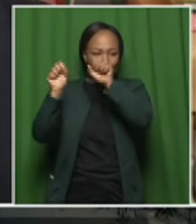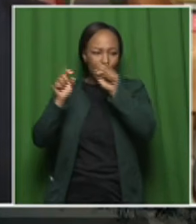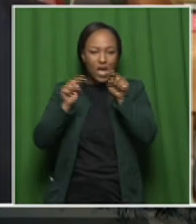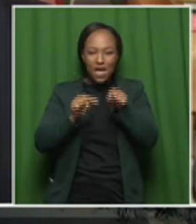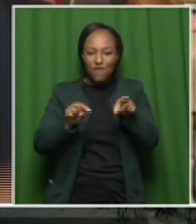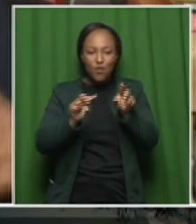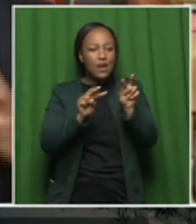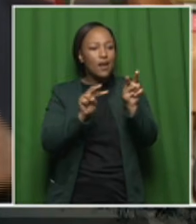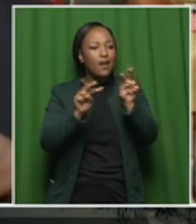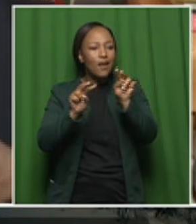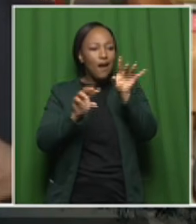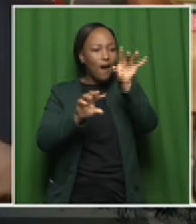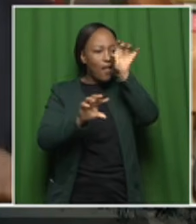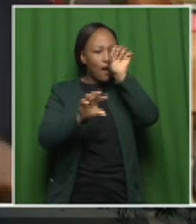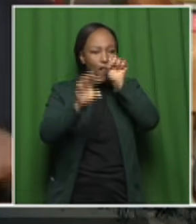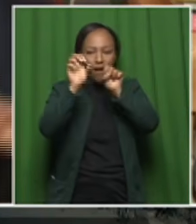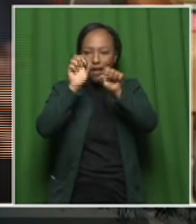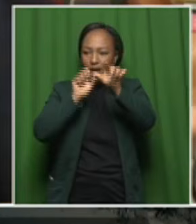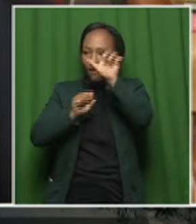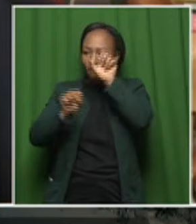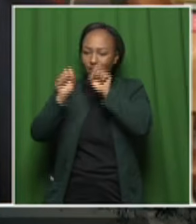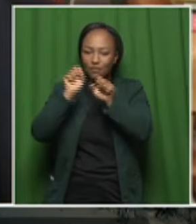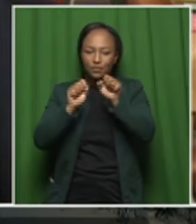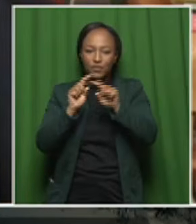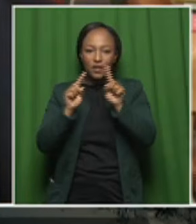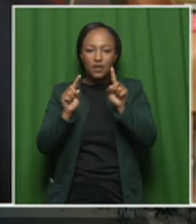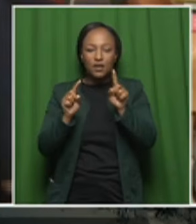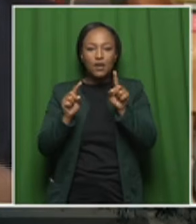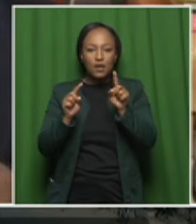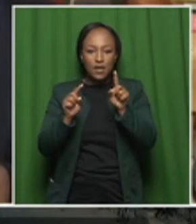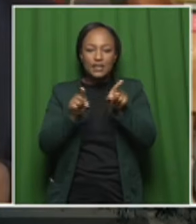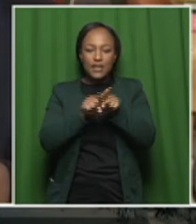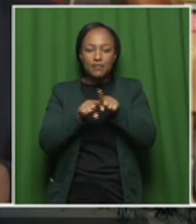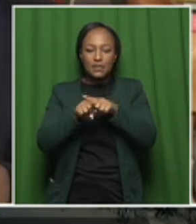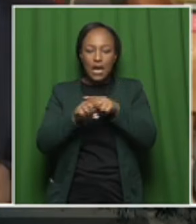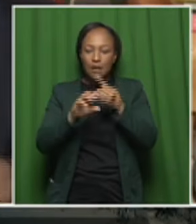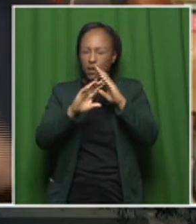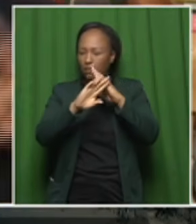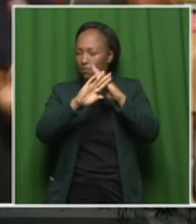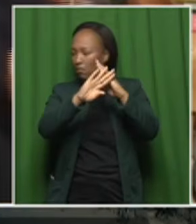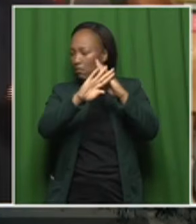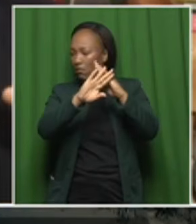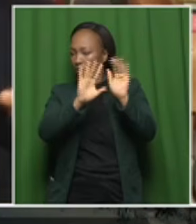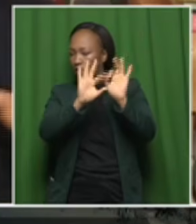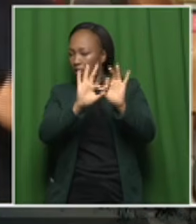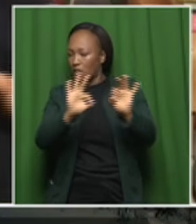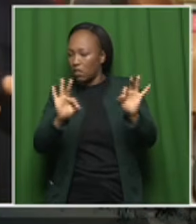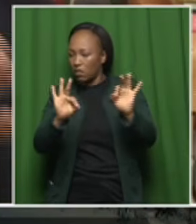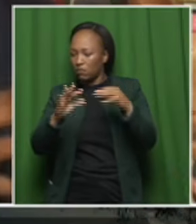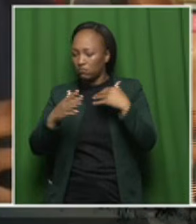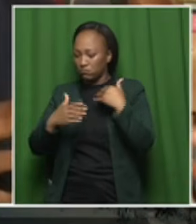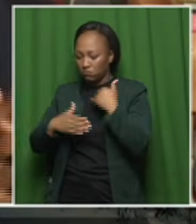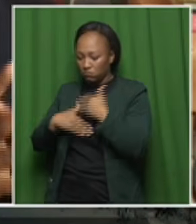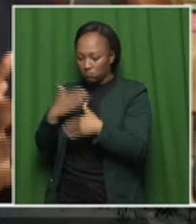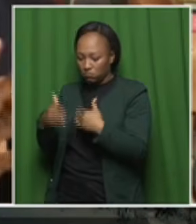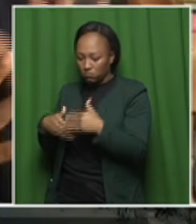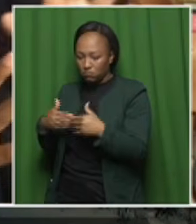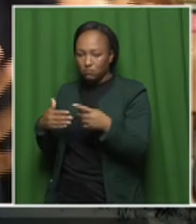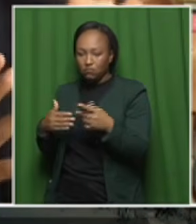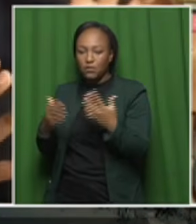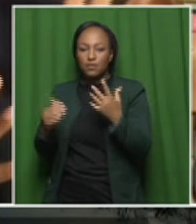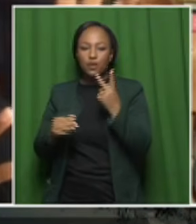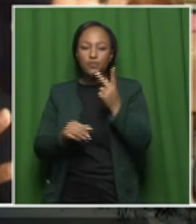doing. At the same time, I make a space to silence everybody else. So I'm looking at my mentors